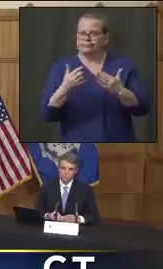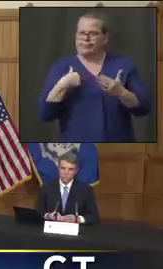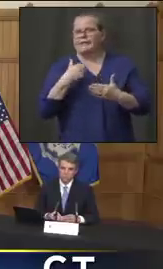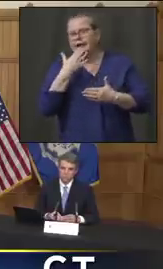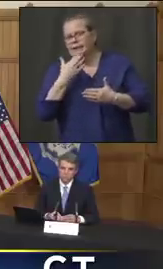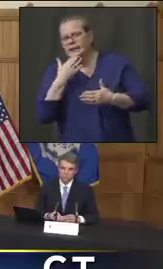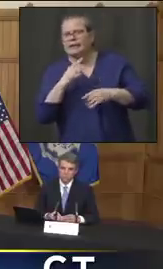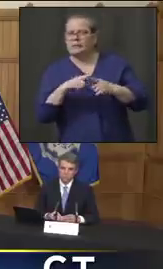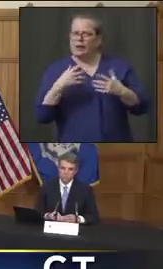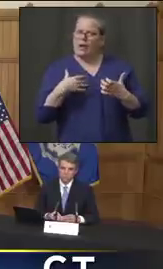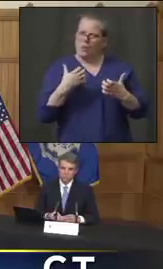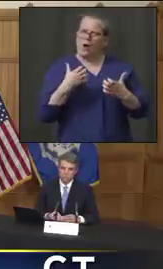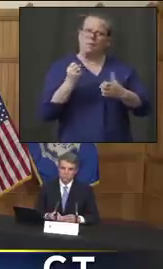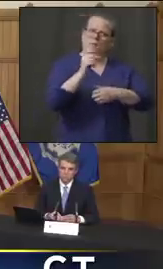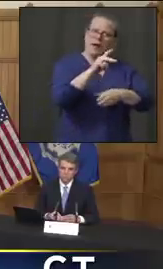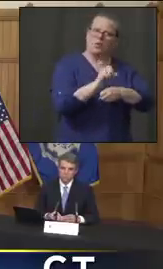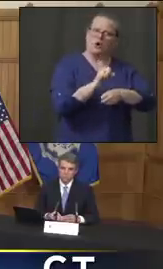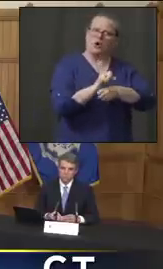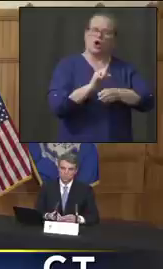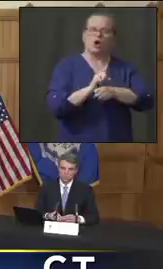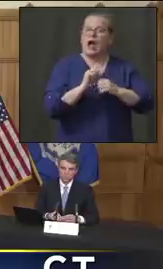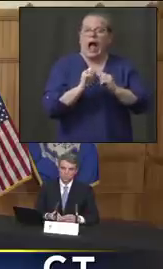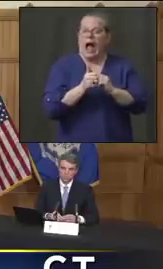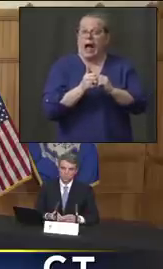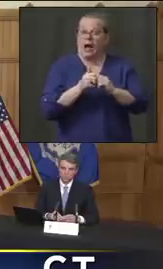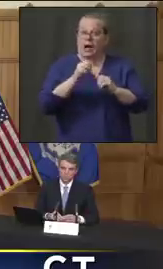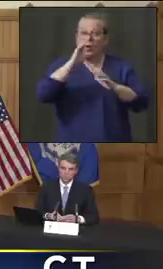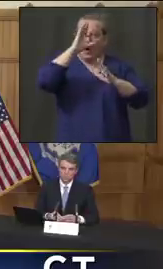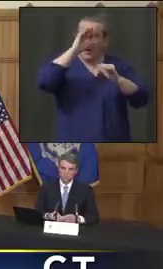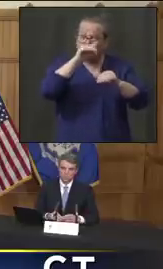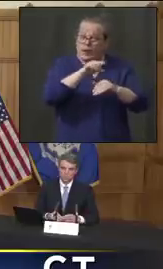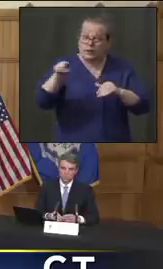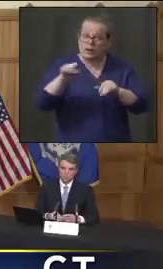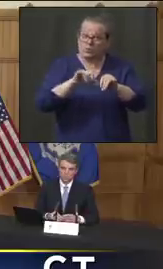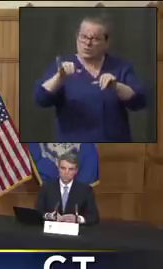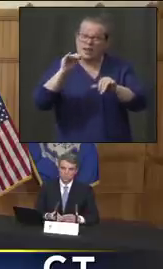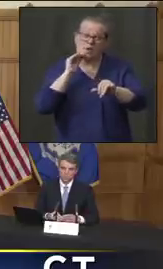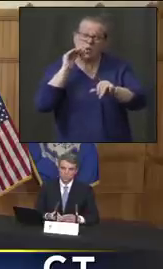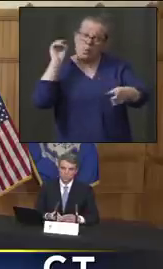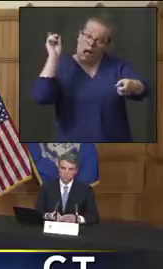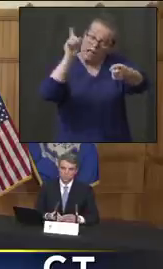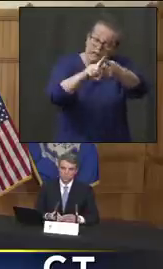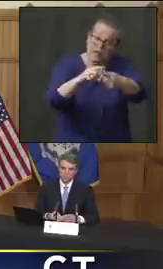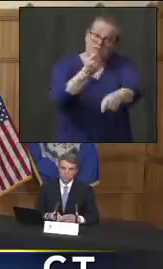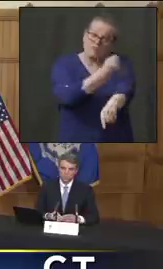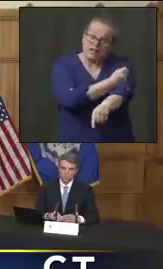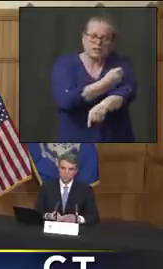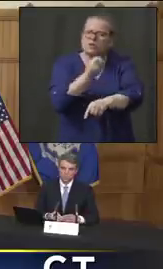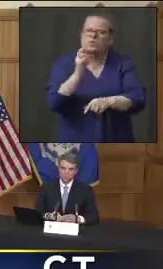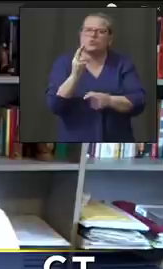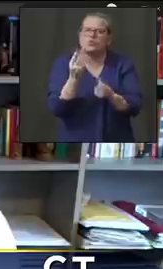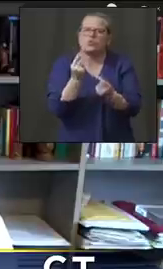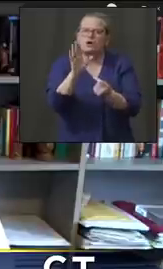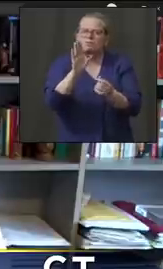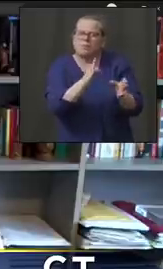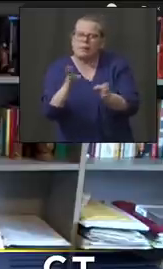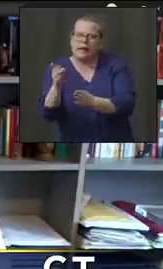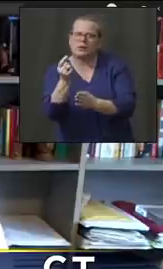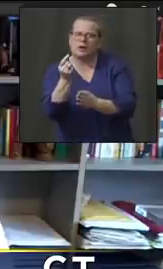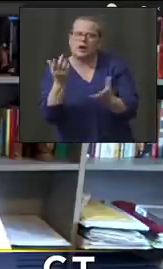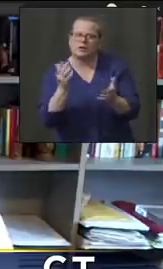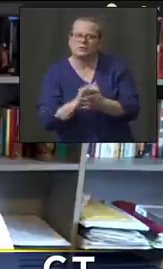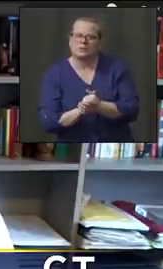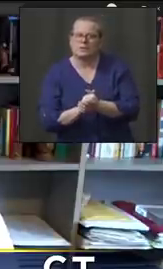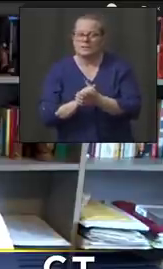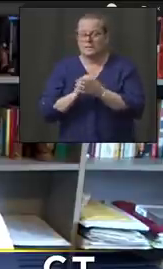How can they do that? I mean, are they going to be expected to isolate until a vaccine is developed? Right. So I think that this is going to